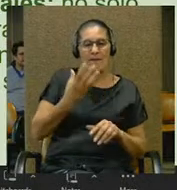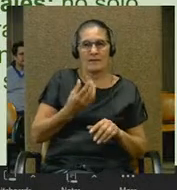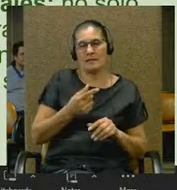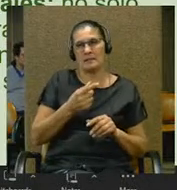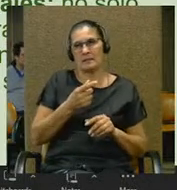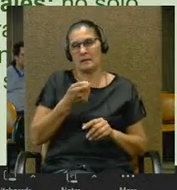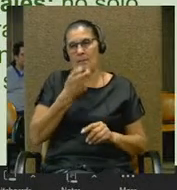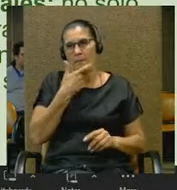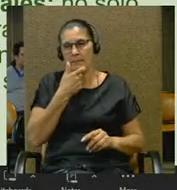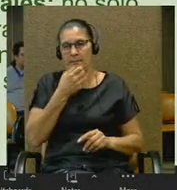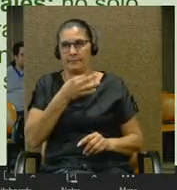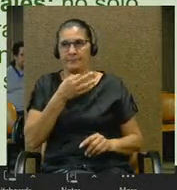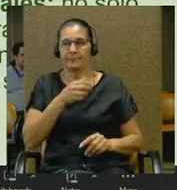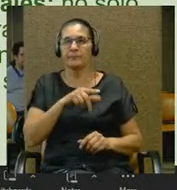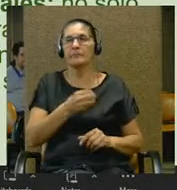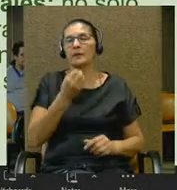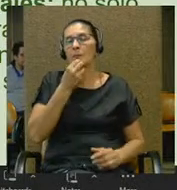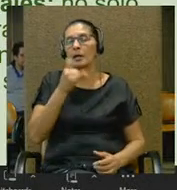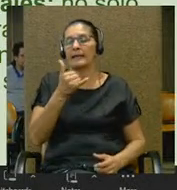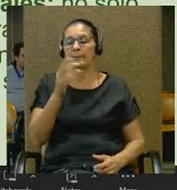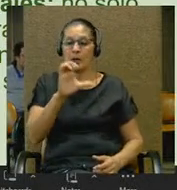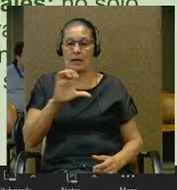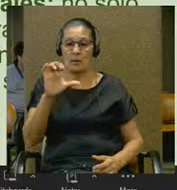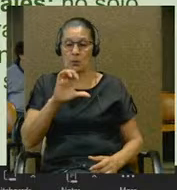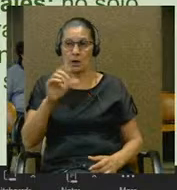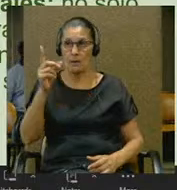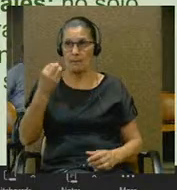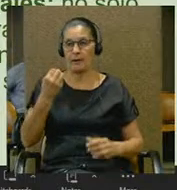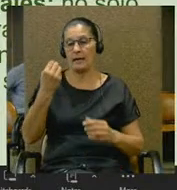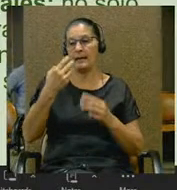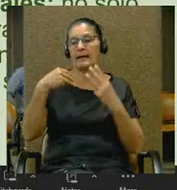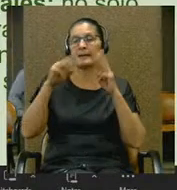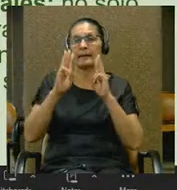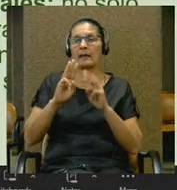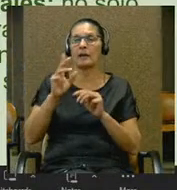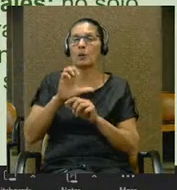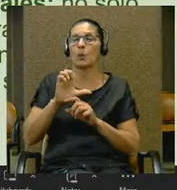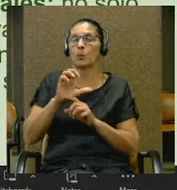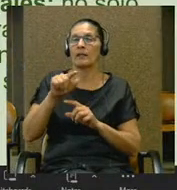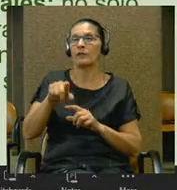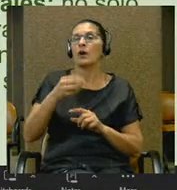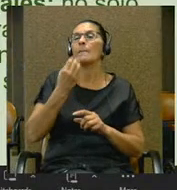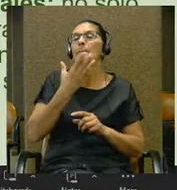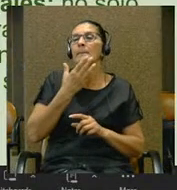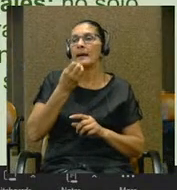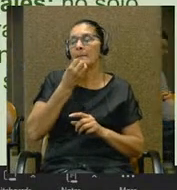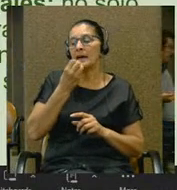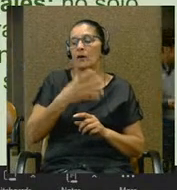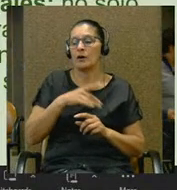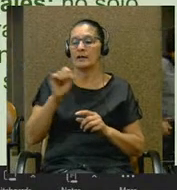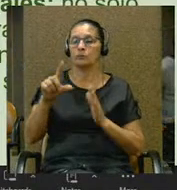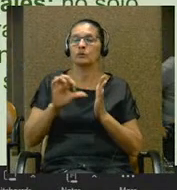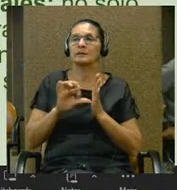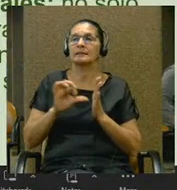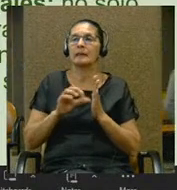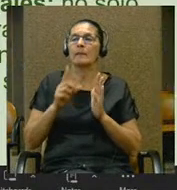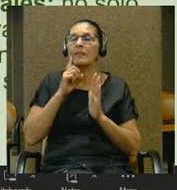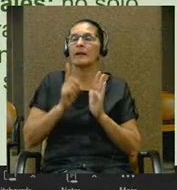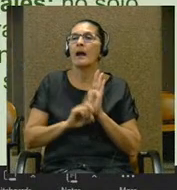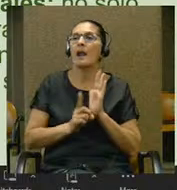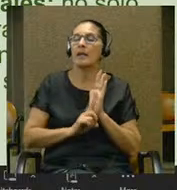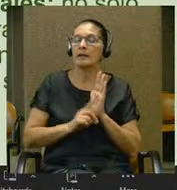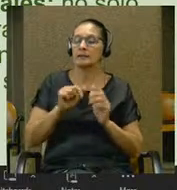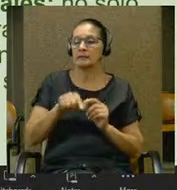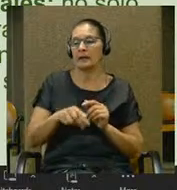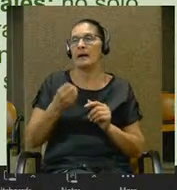new substances. For example, in Europe, the United Kingdom has just announced that they have plans to improve their